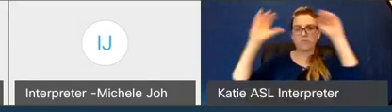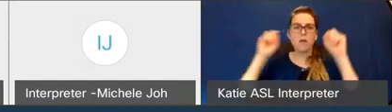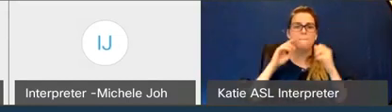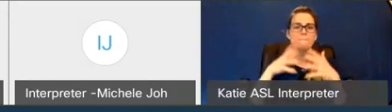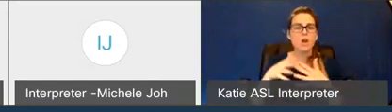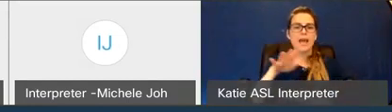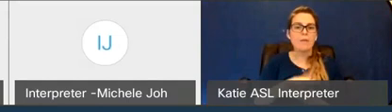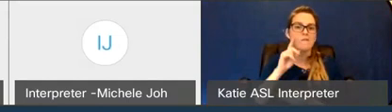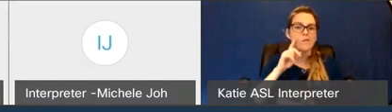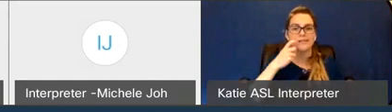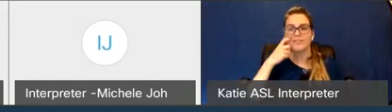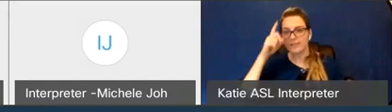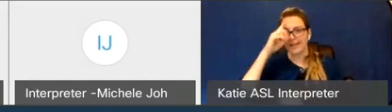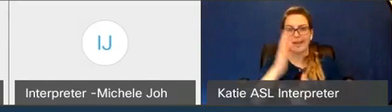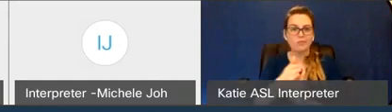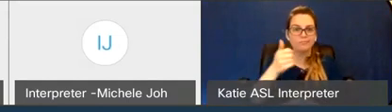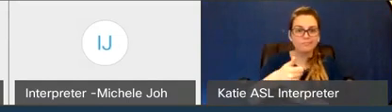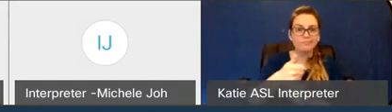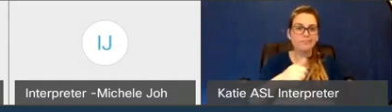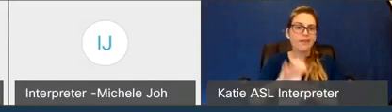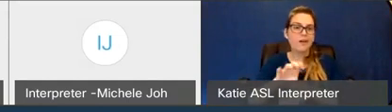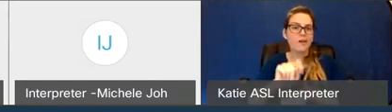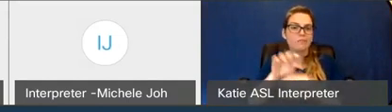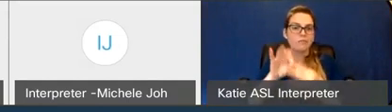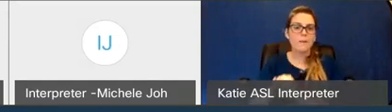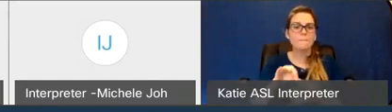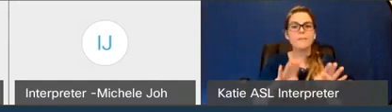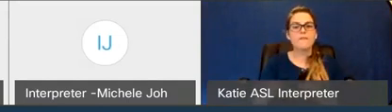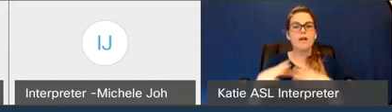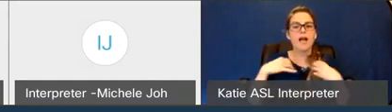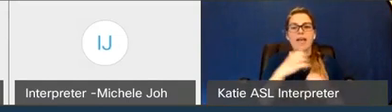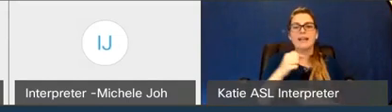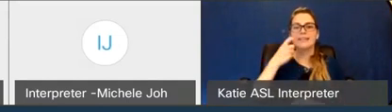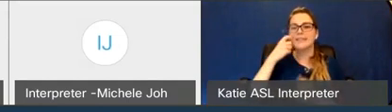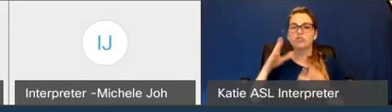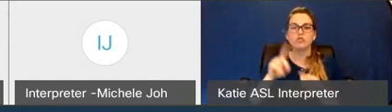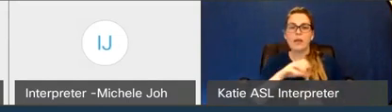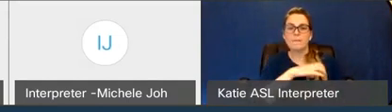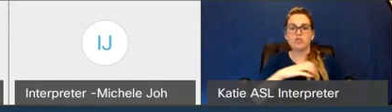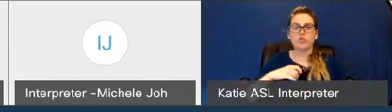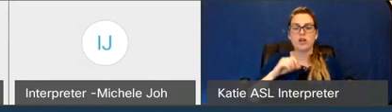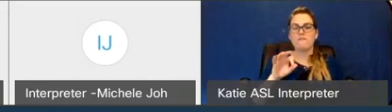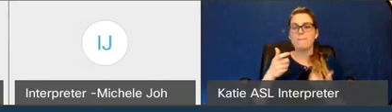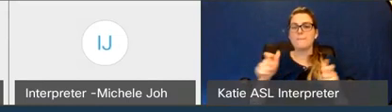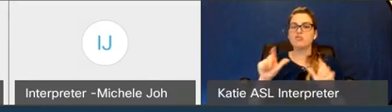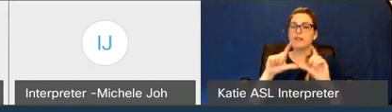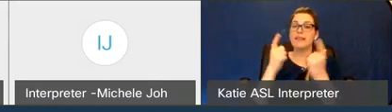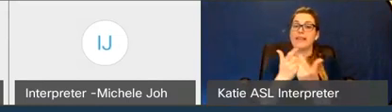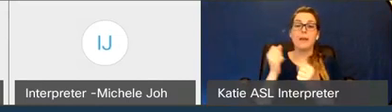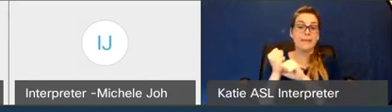and serves as consultant on behavioral health and addiction to the commissioner of Major League Baseball.